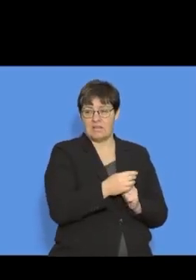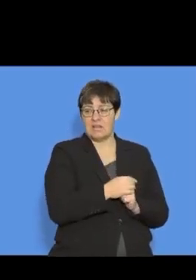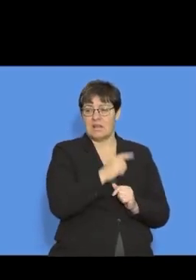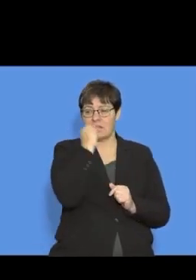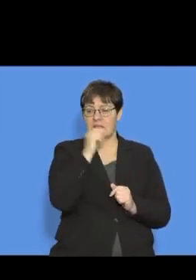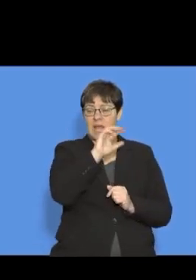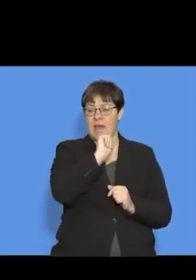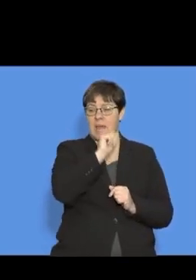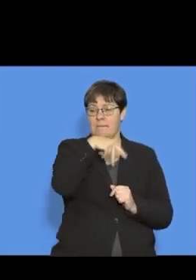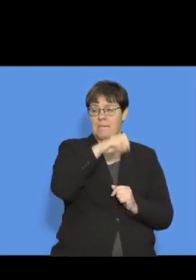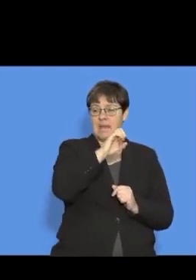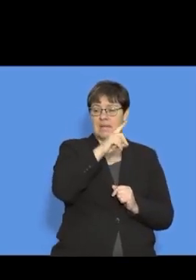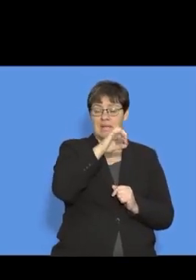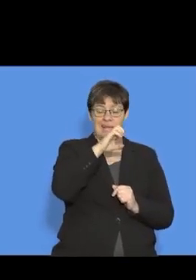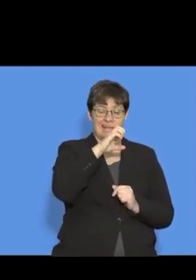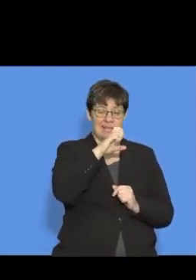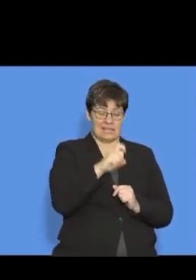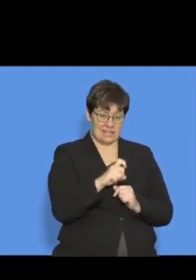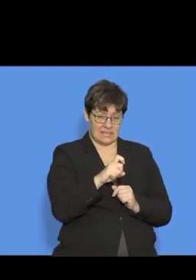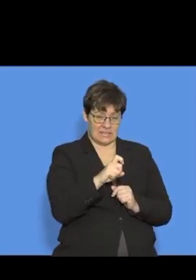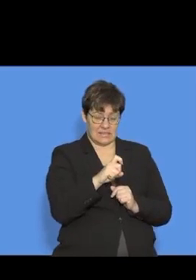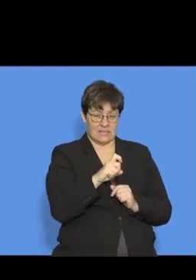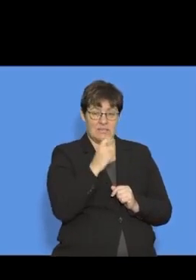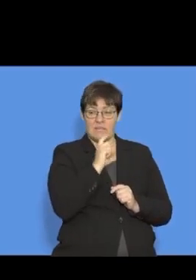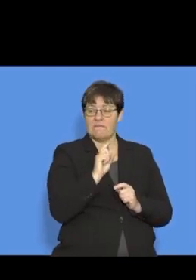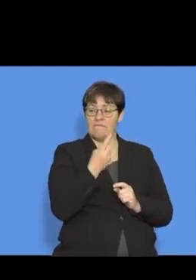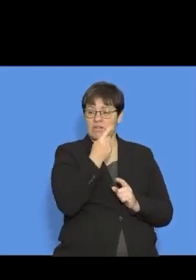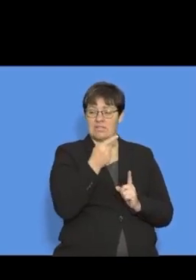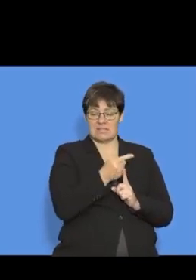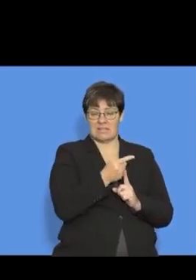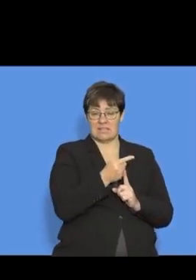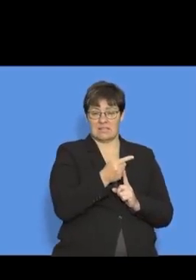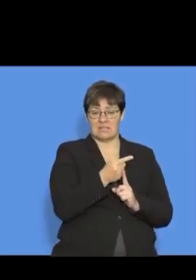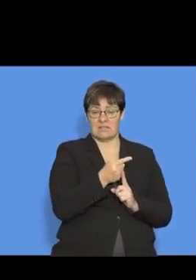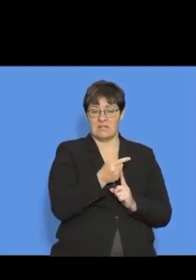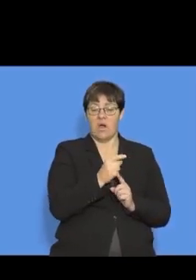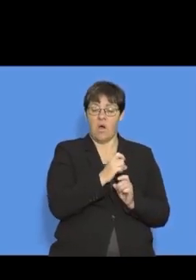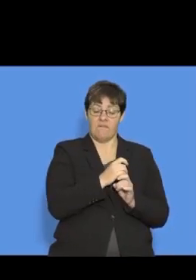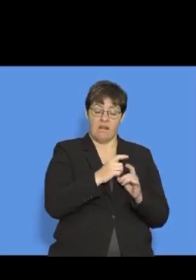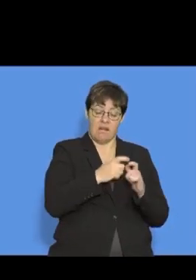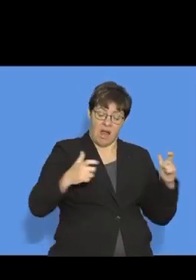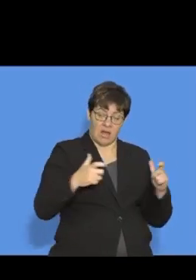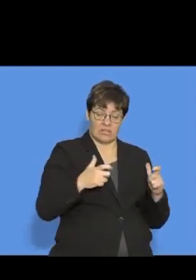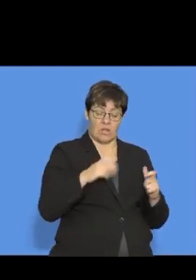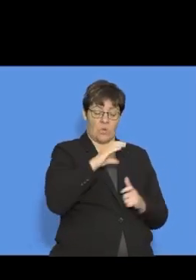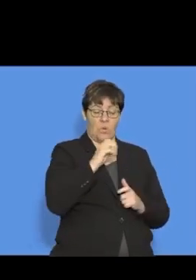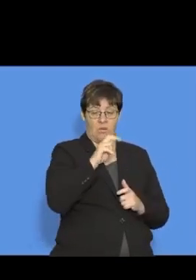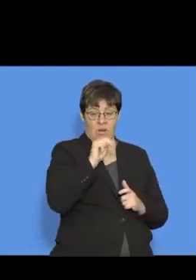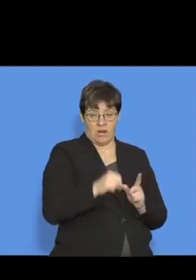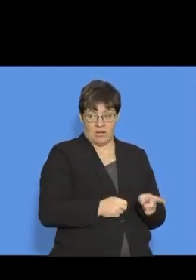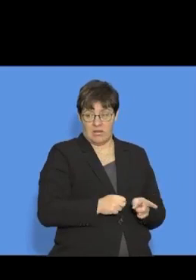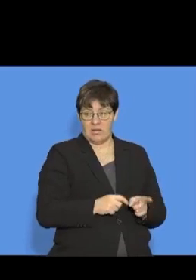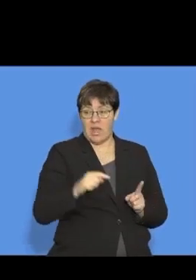structure there is the appendix, which is not labeled here, but that is the first bit of the large intestine. The